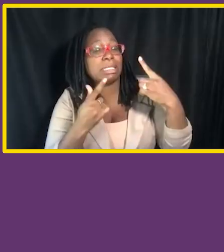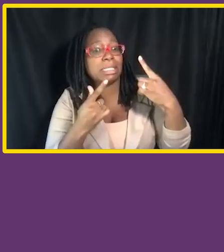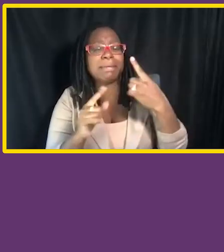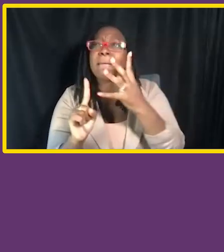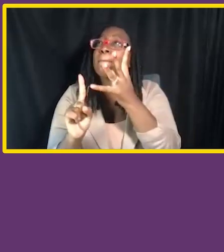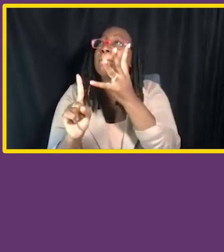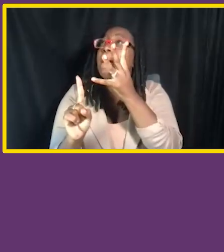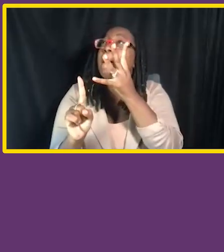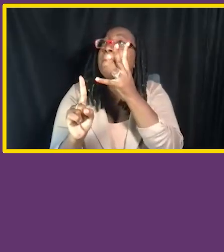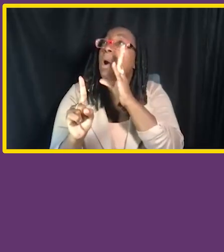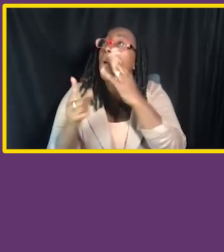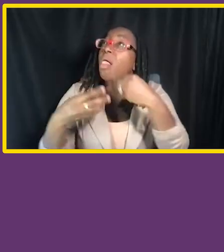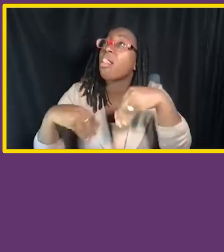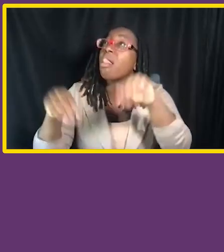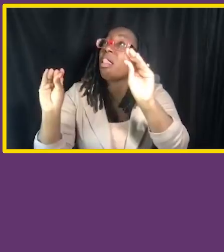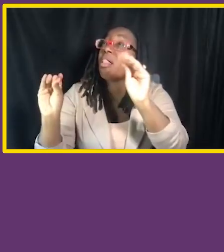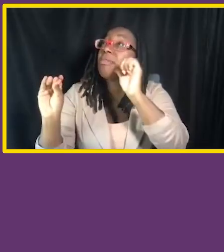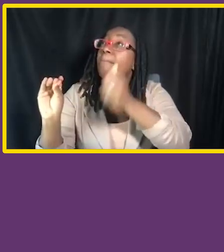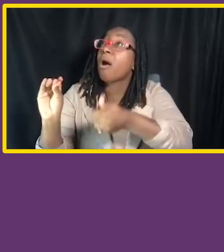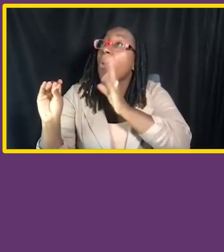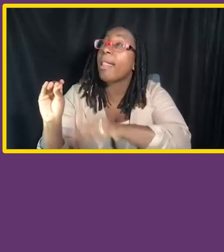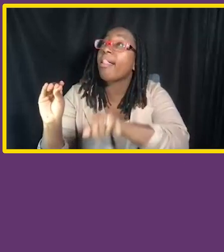going to sell you from us tomorrow?